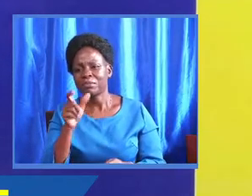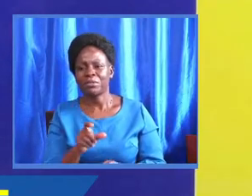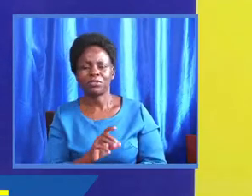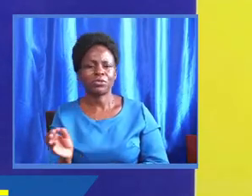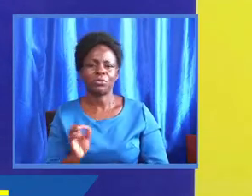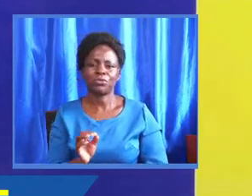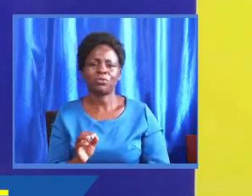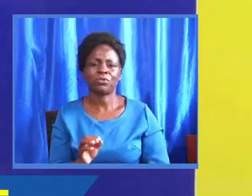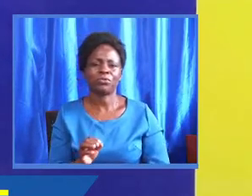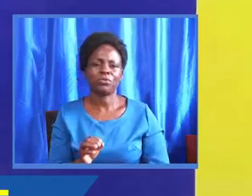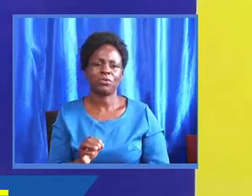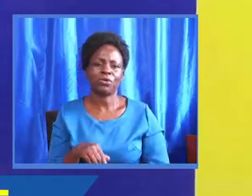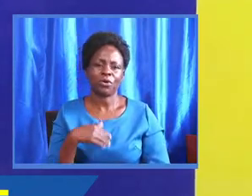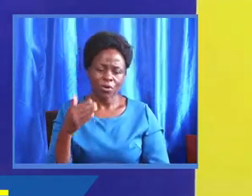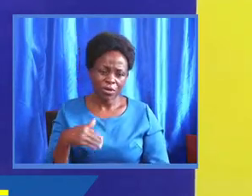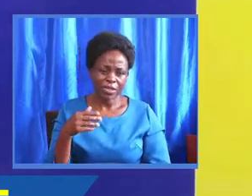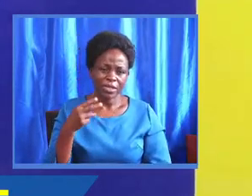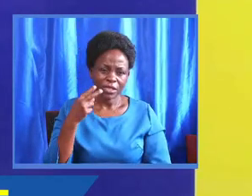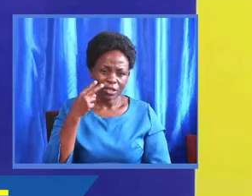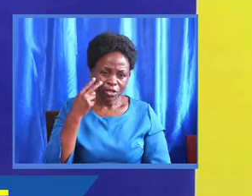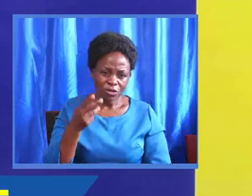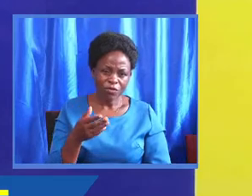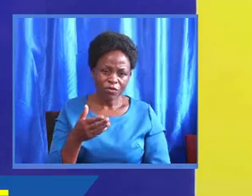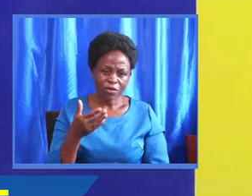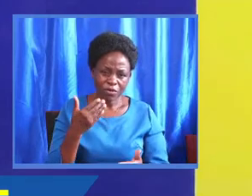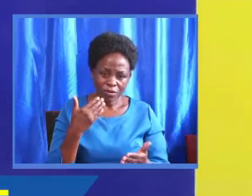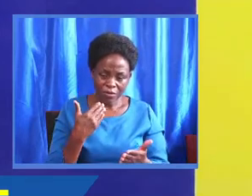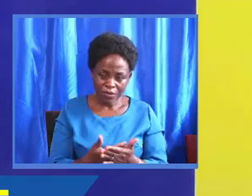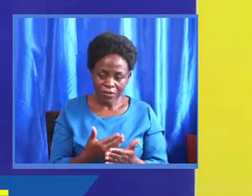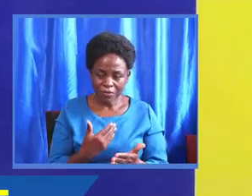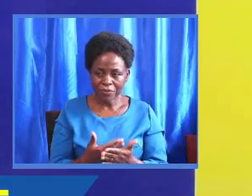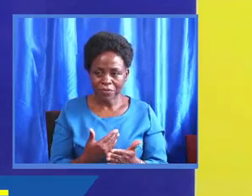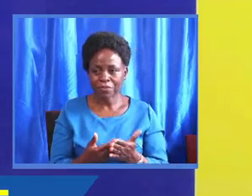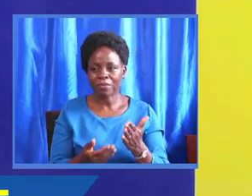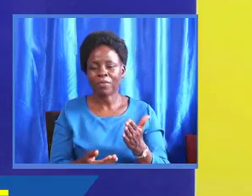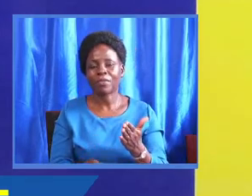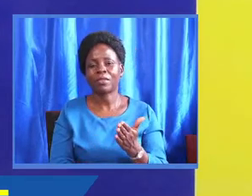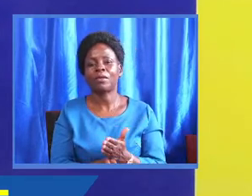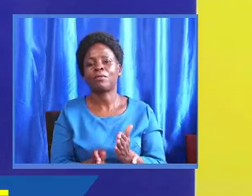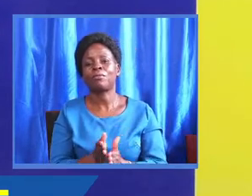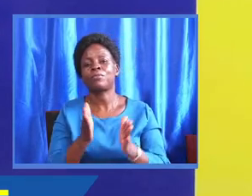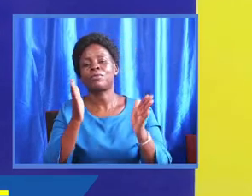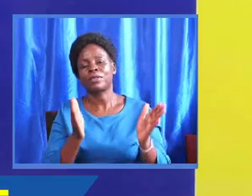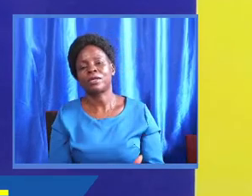So always look for a good, reputable builder.